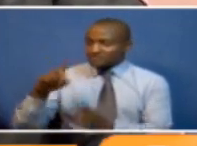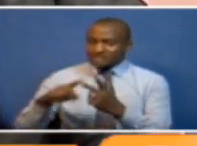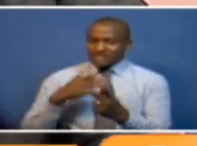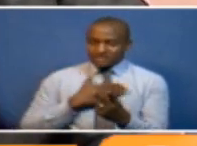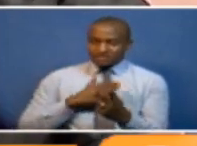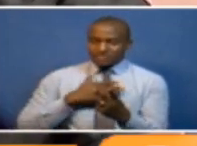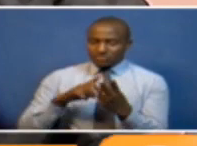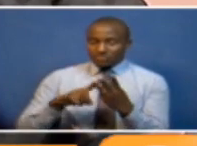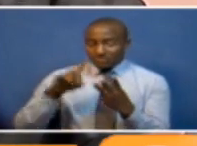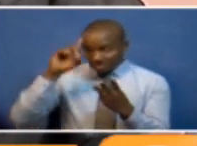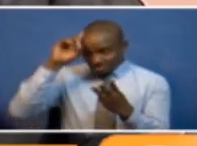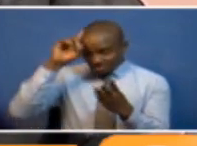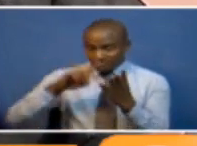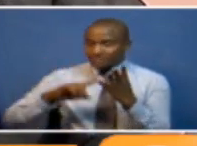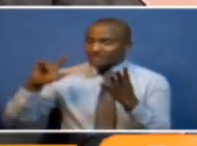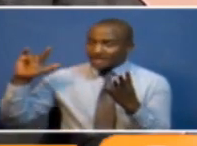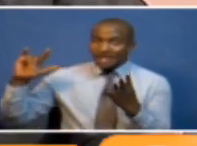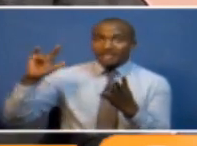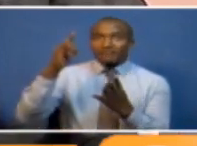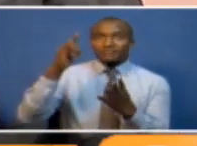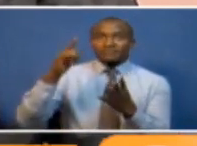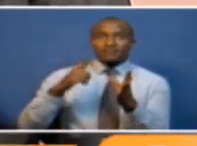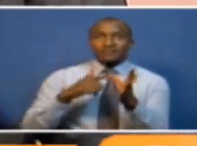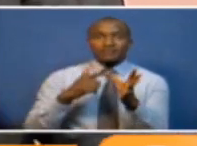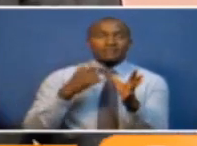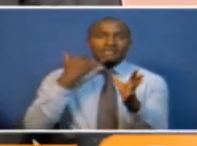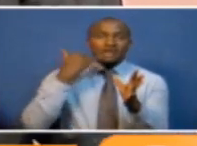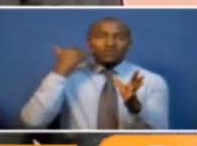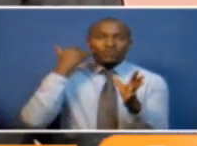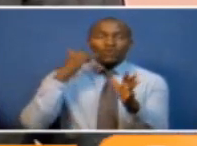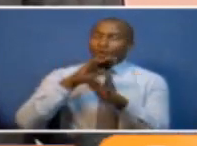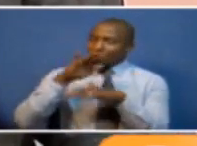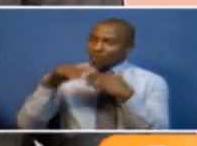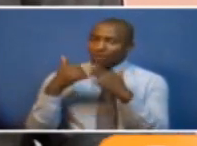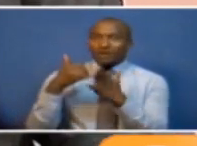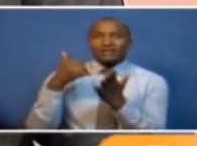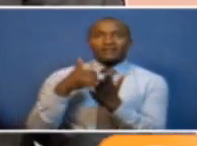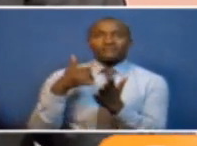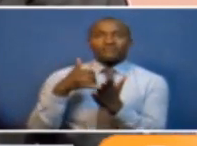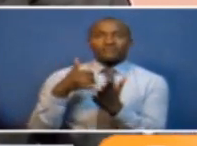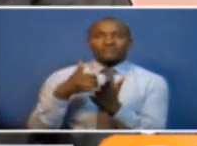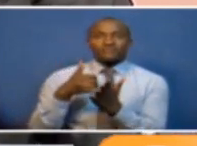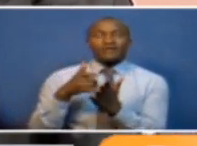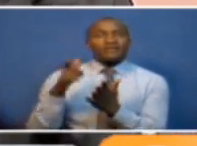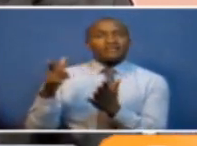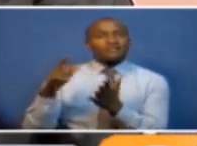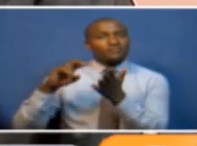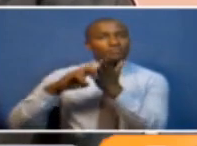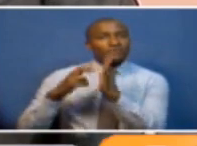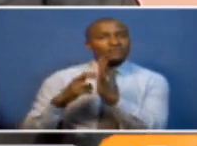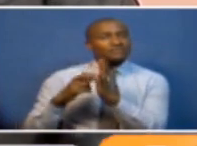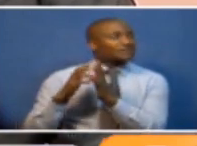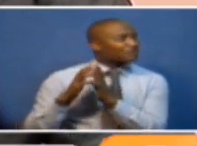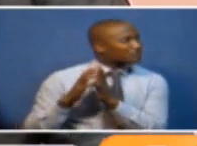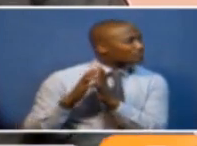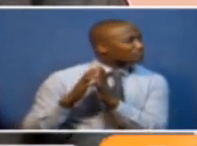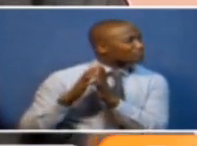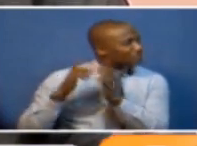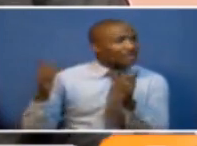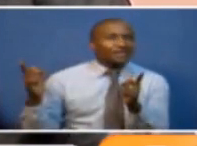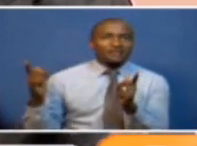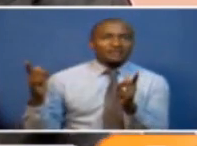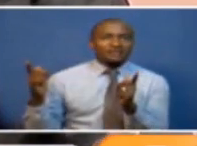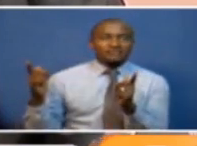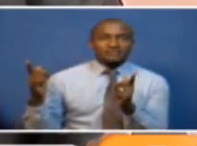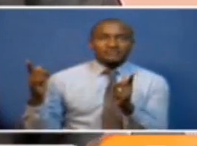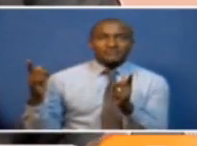Nyadarwa, Laikipia, Nakuru, and finally Nakuru. It is a huge project. And